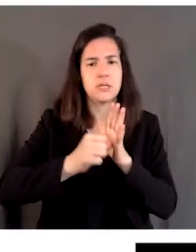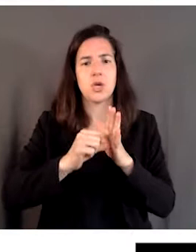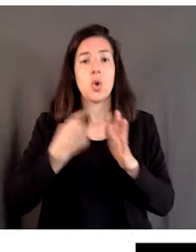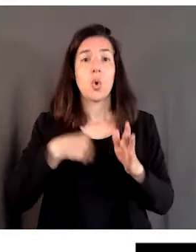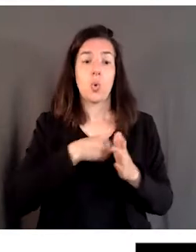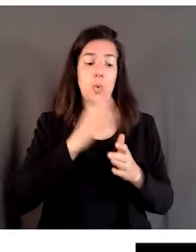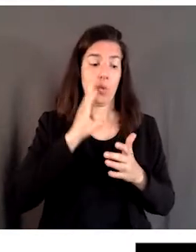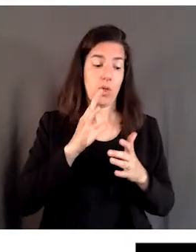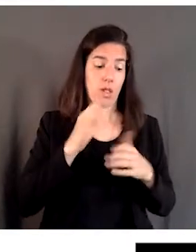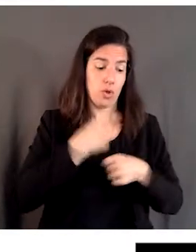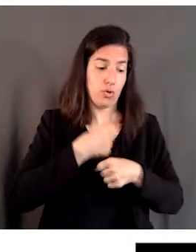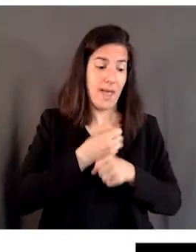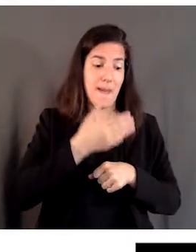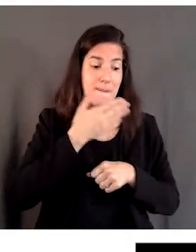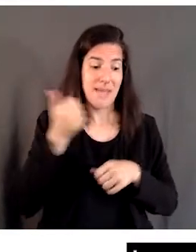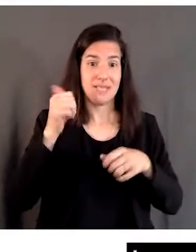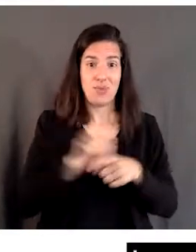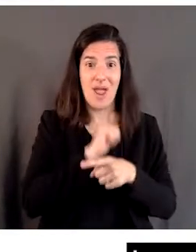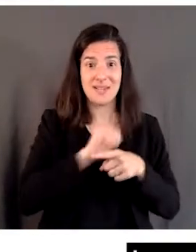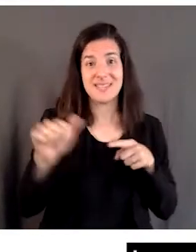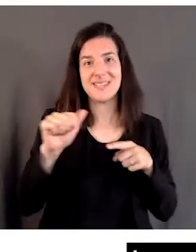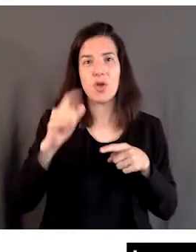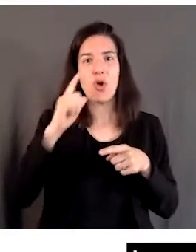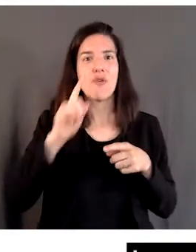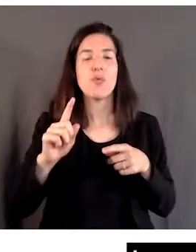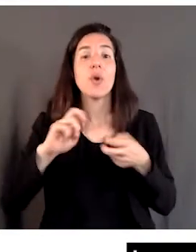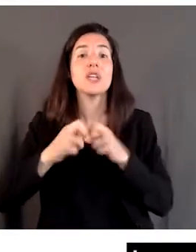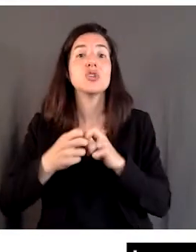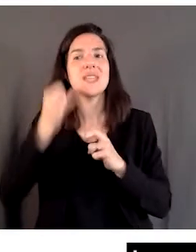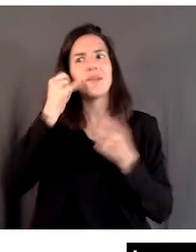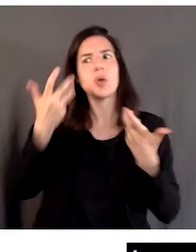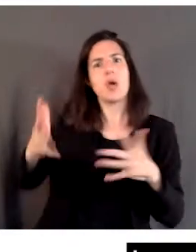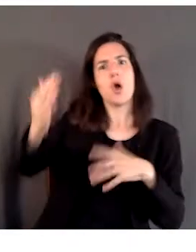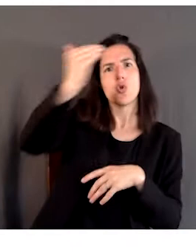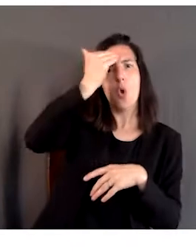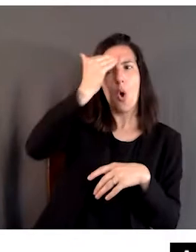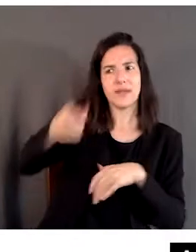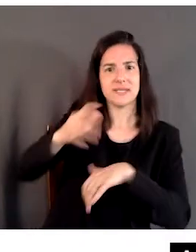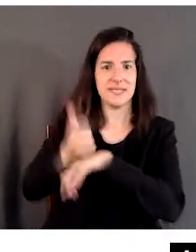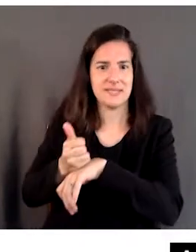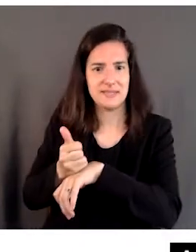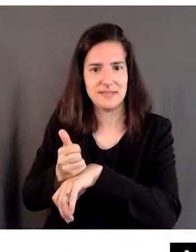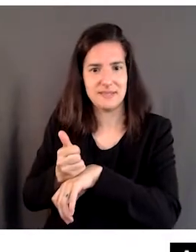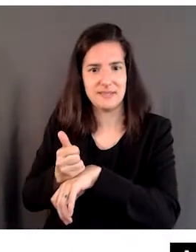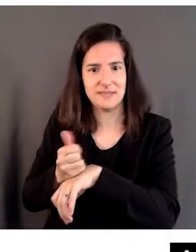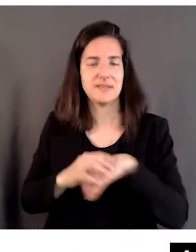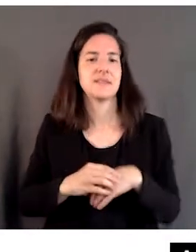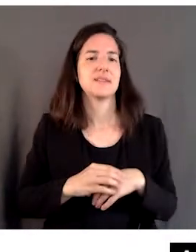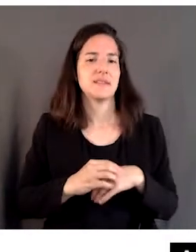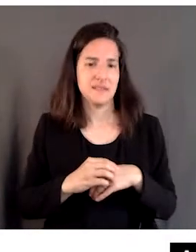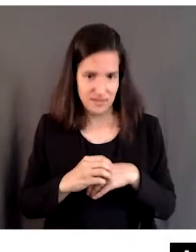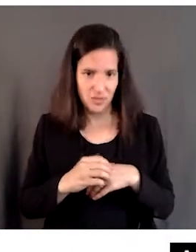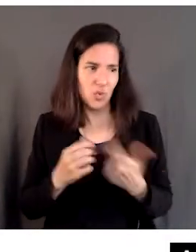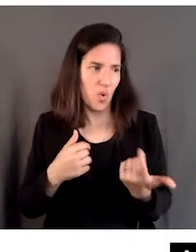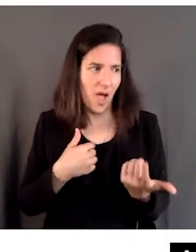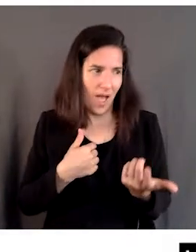best practices for issues that we know exist rather than actually facing the issue. And so I'm really a